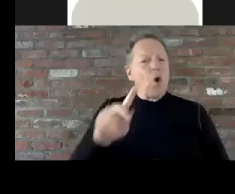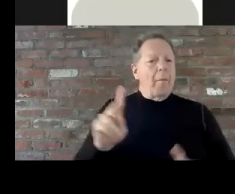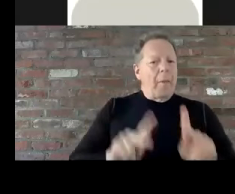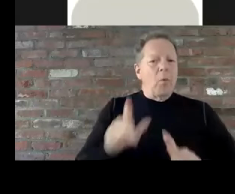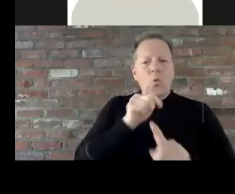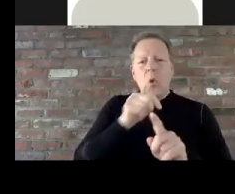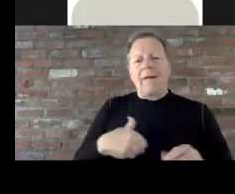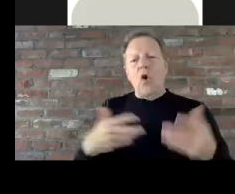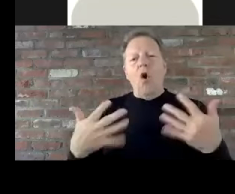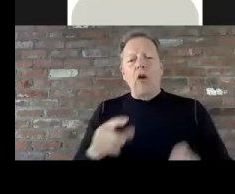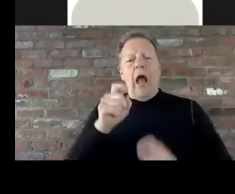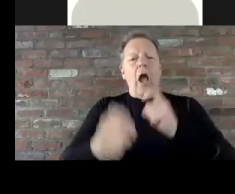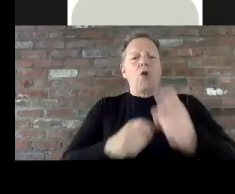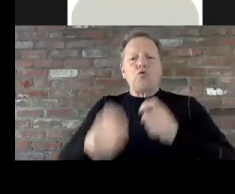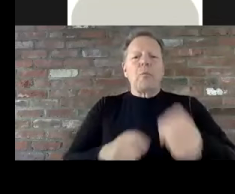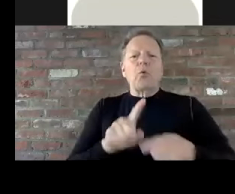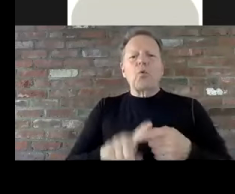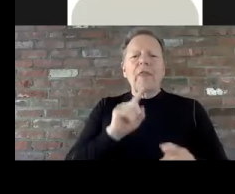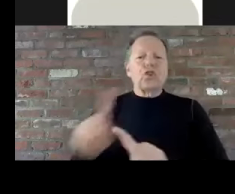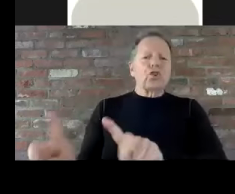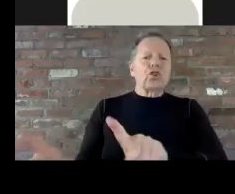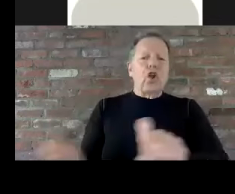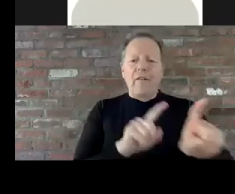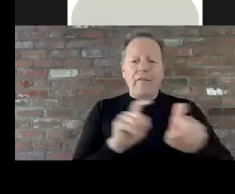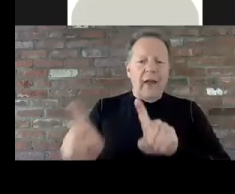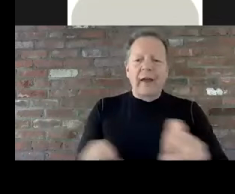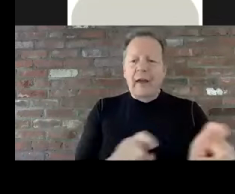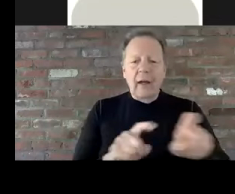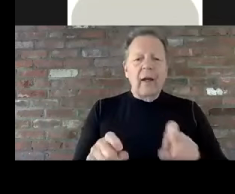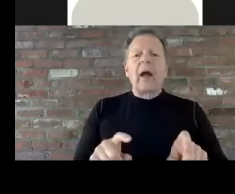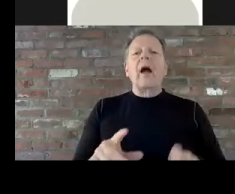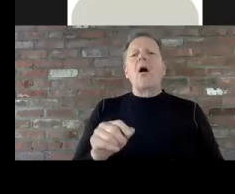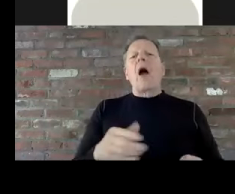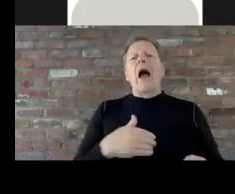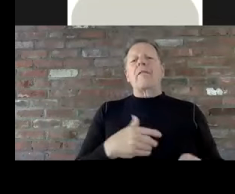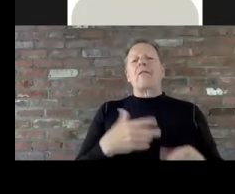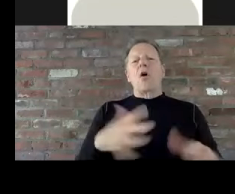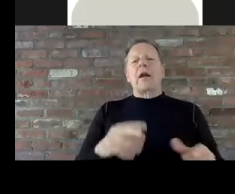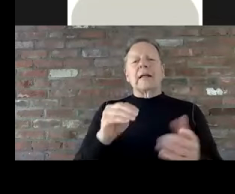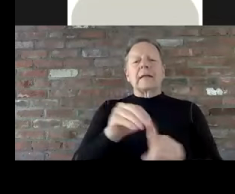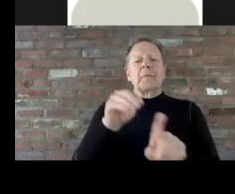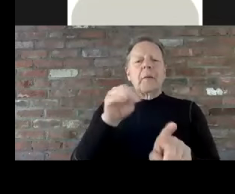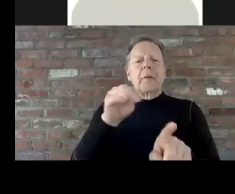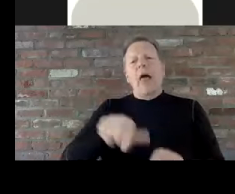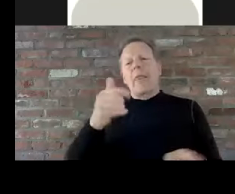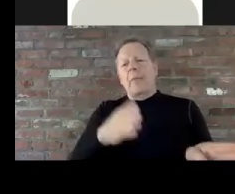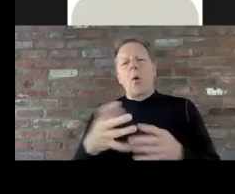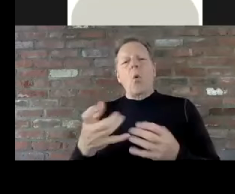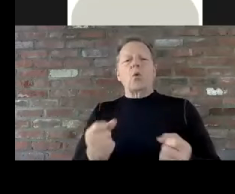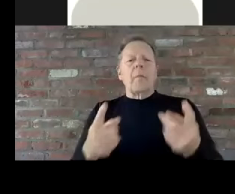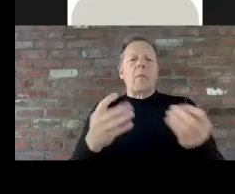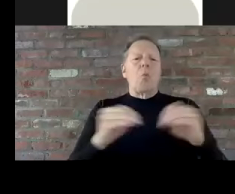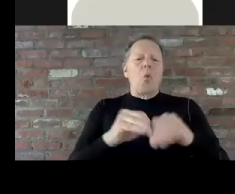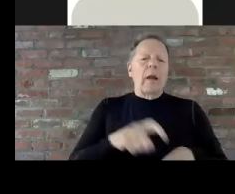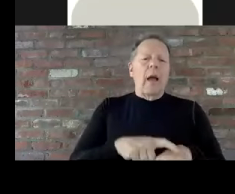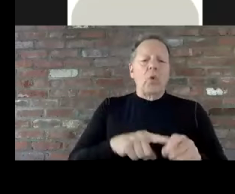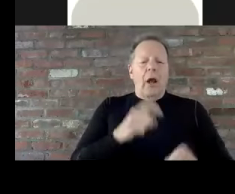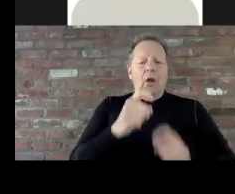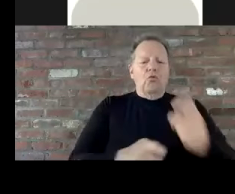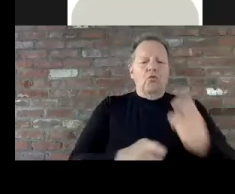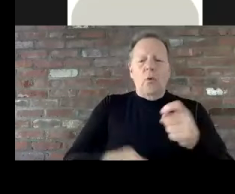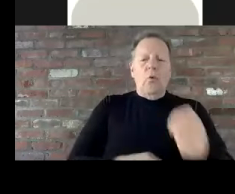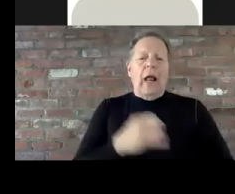already contributed to the survey or have contributed directly to other plans, or would like to spend more time contributing to the